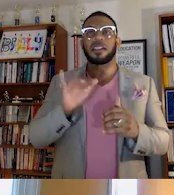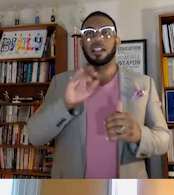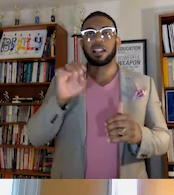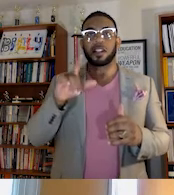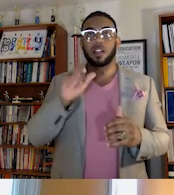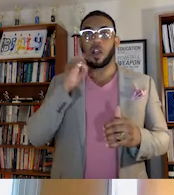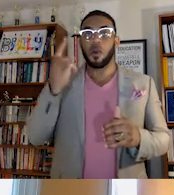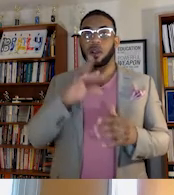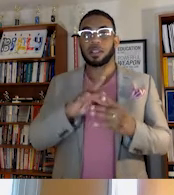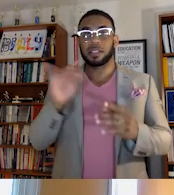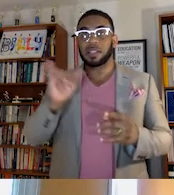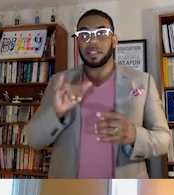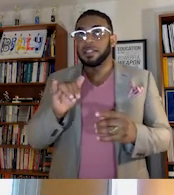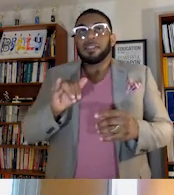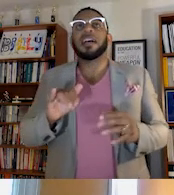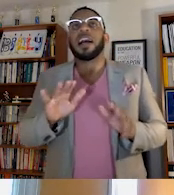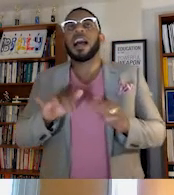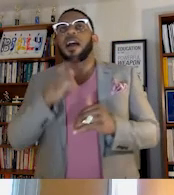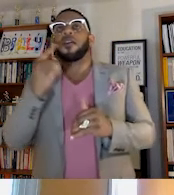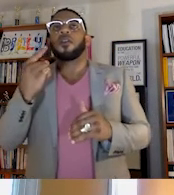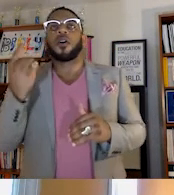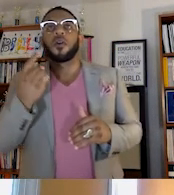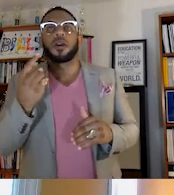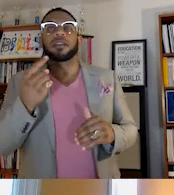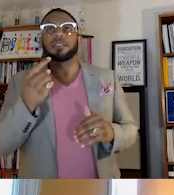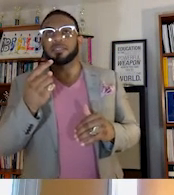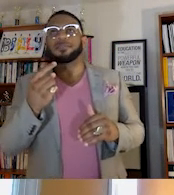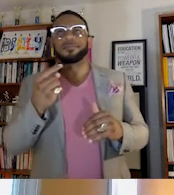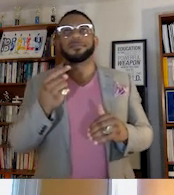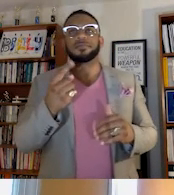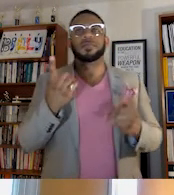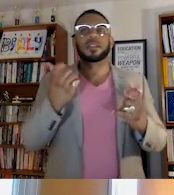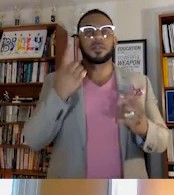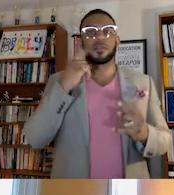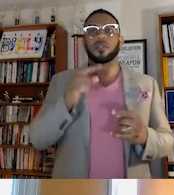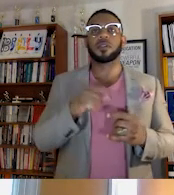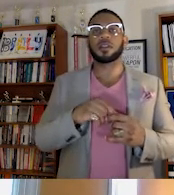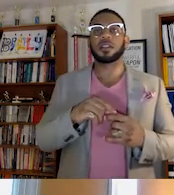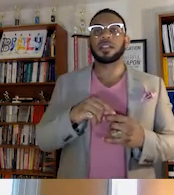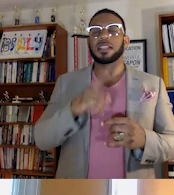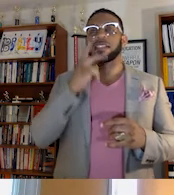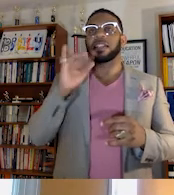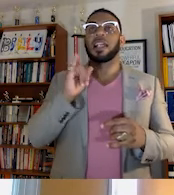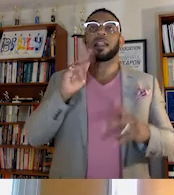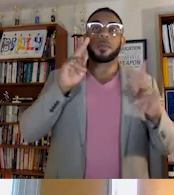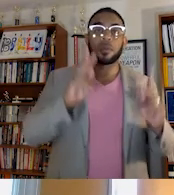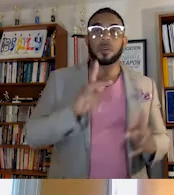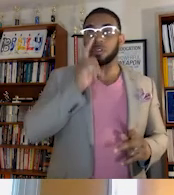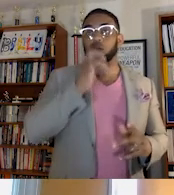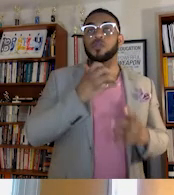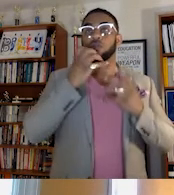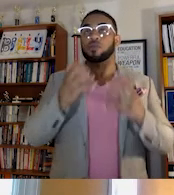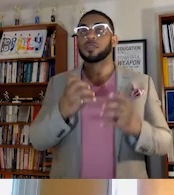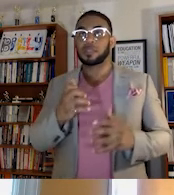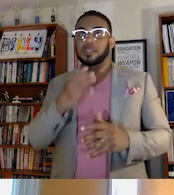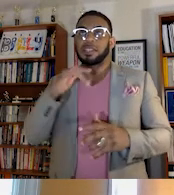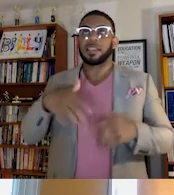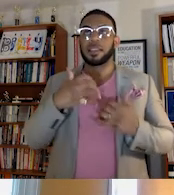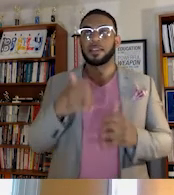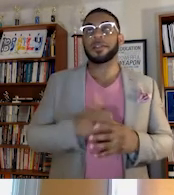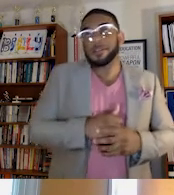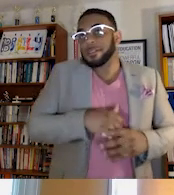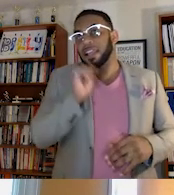like someone always said to me, it's like everyone always like sees like the person who's screaming in